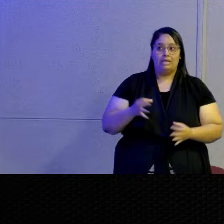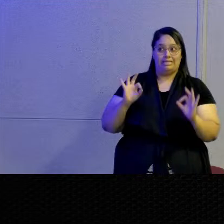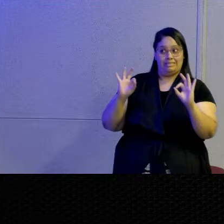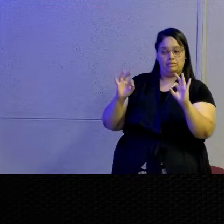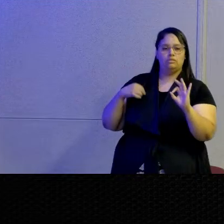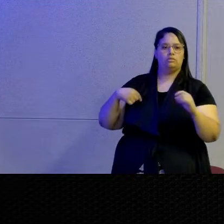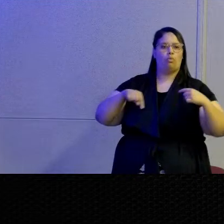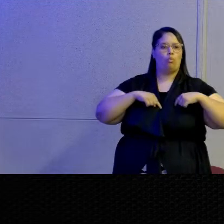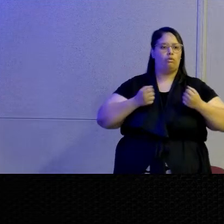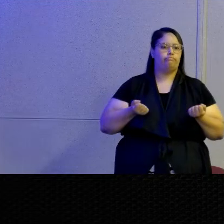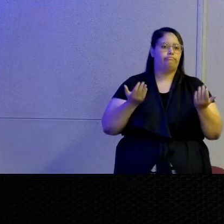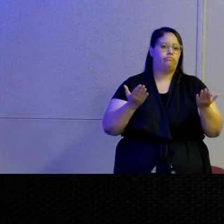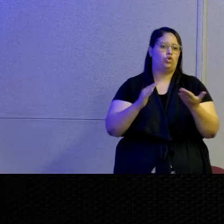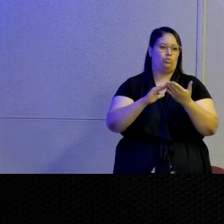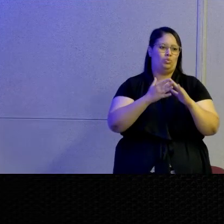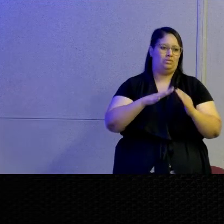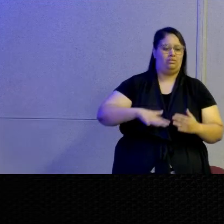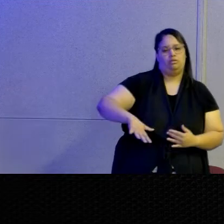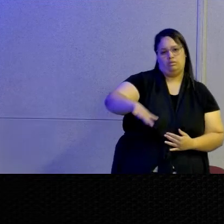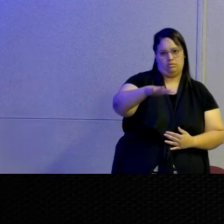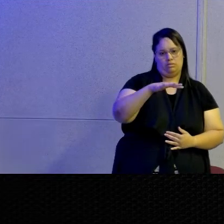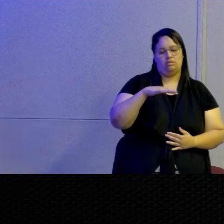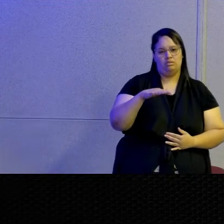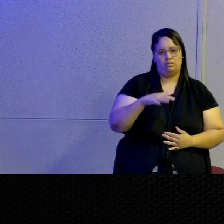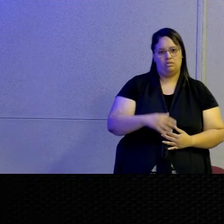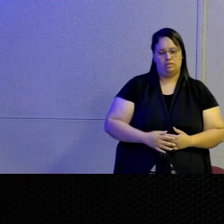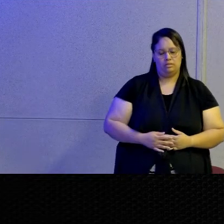as a community for